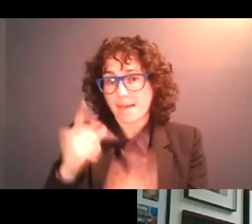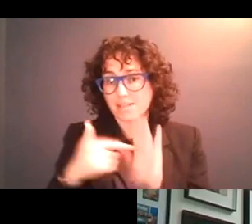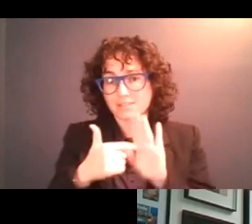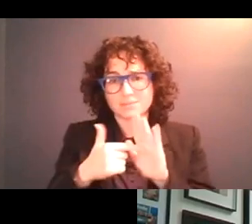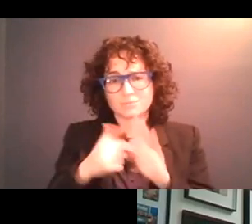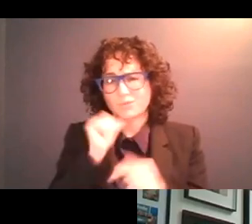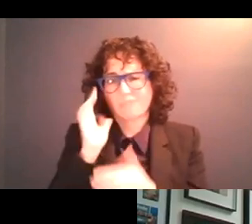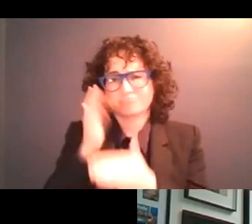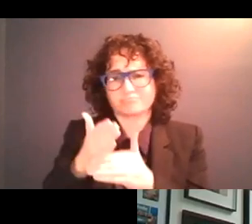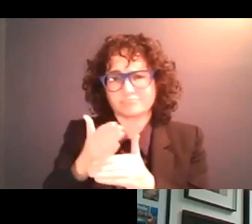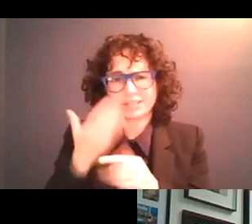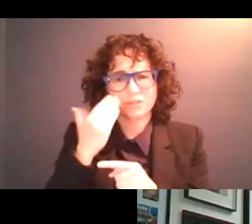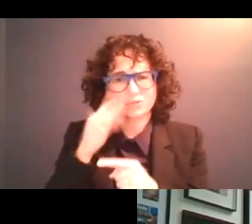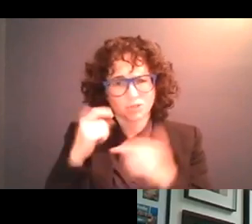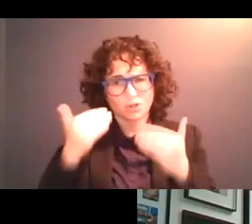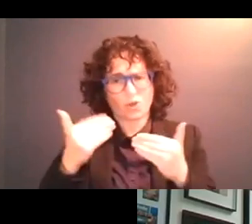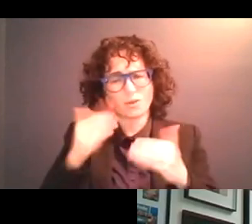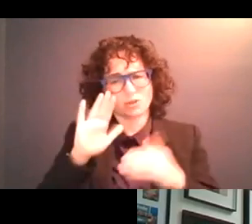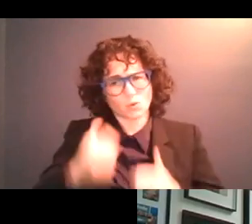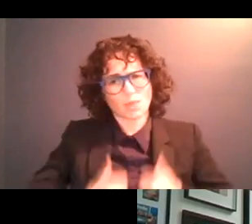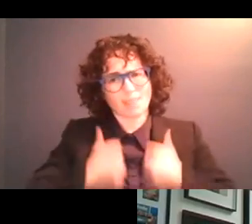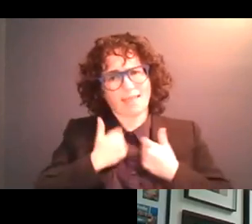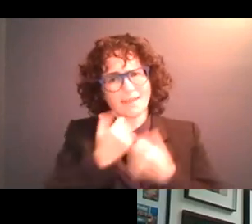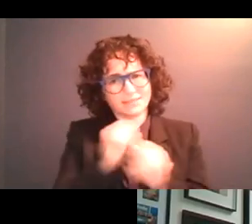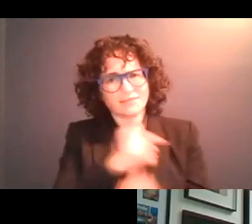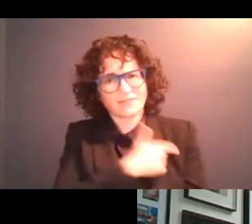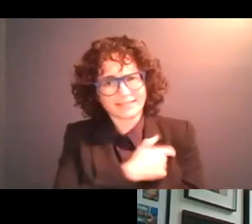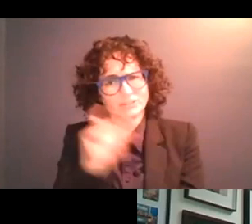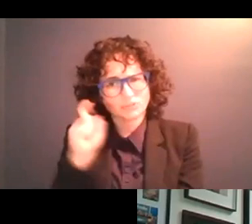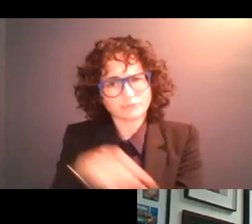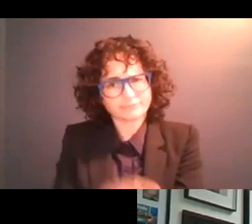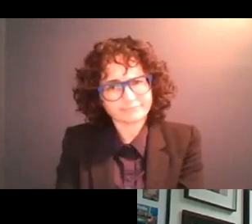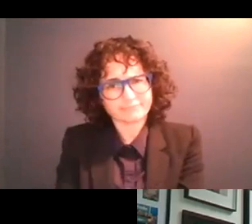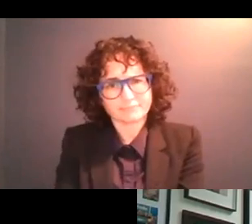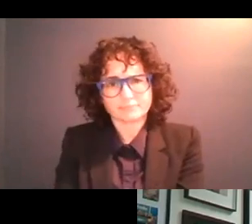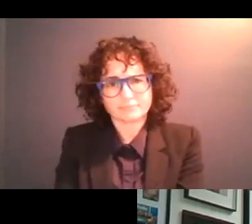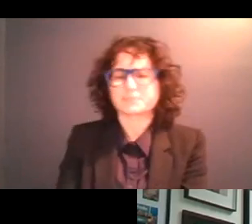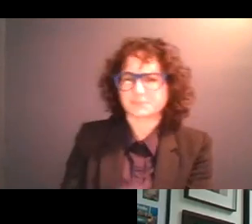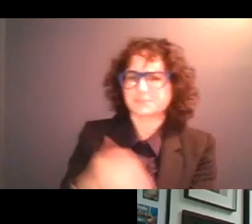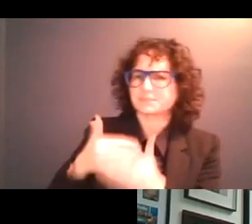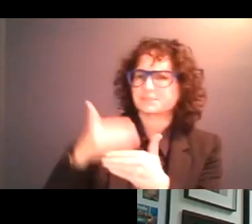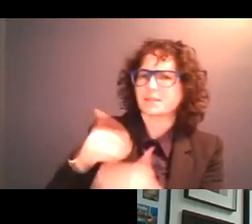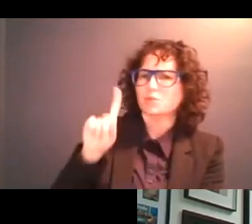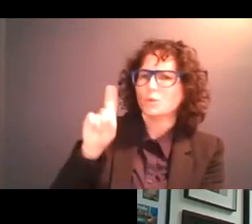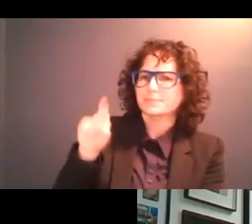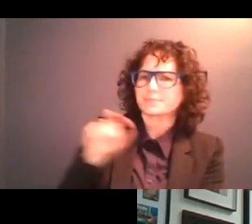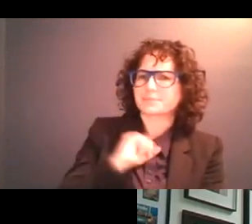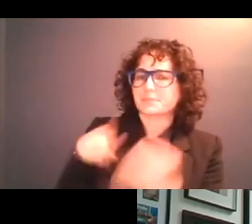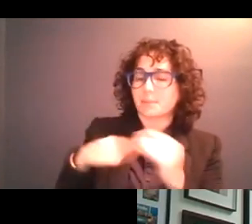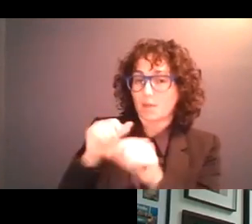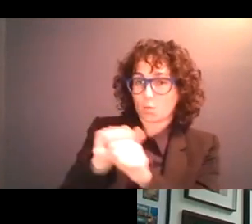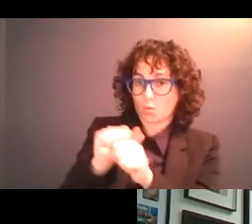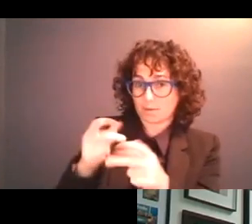way to getting your life-saving vaccine. So the next question, Dr. Luna, is about the workplace. If